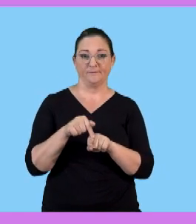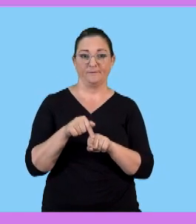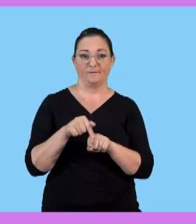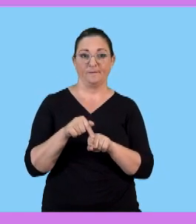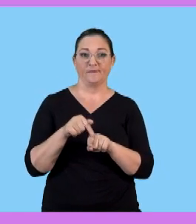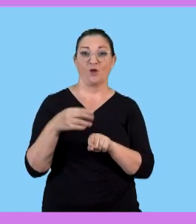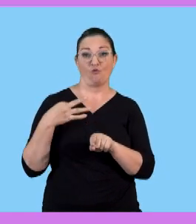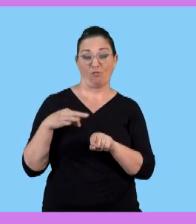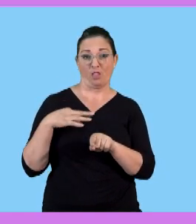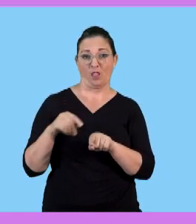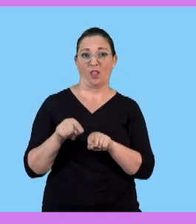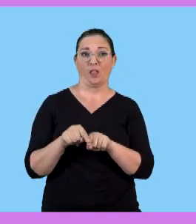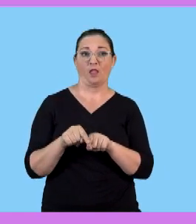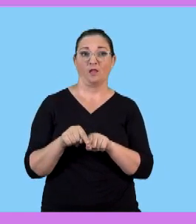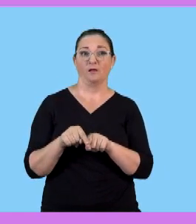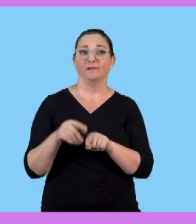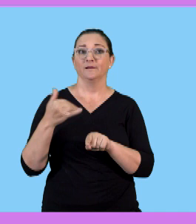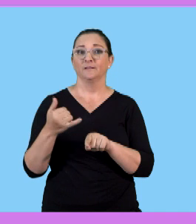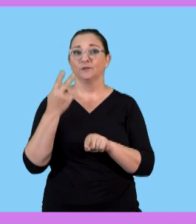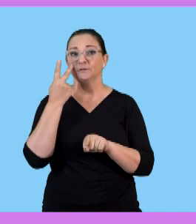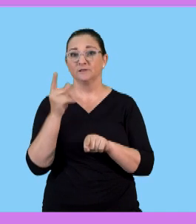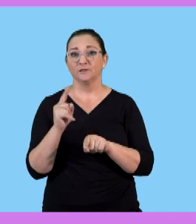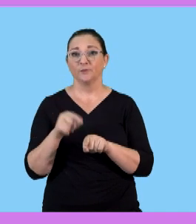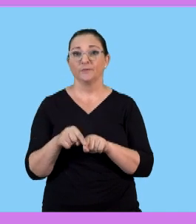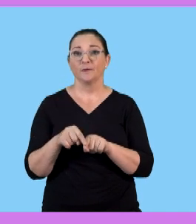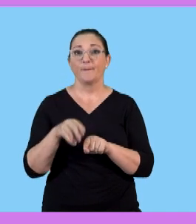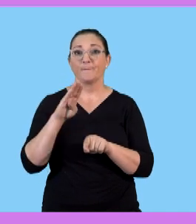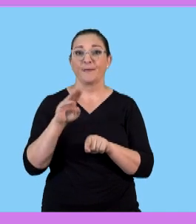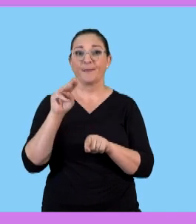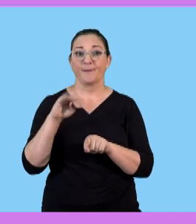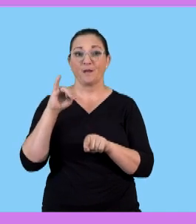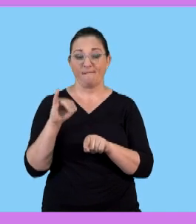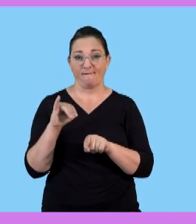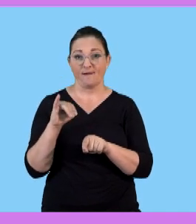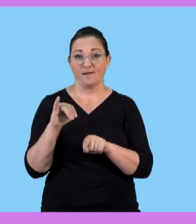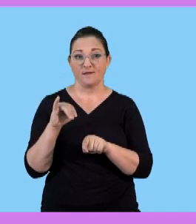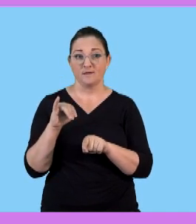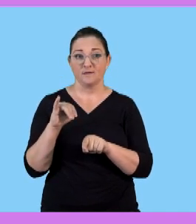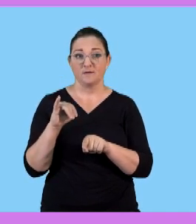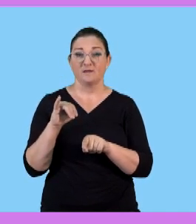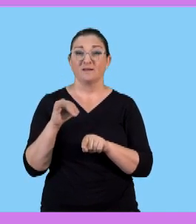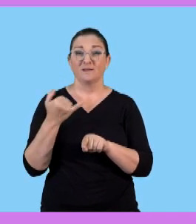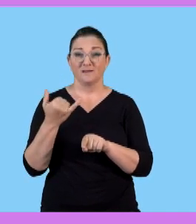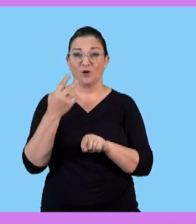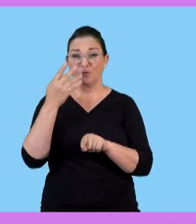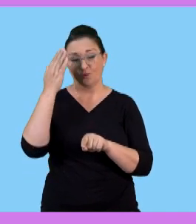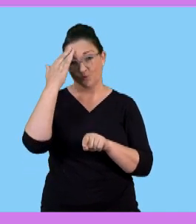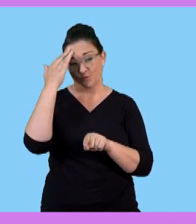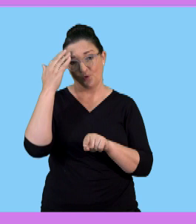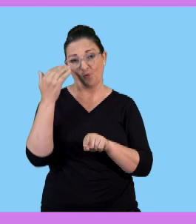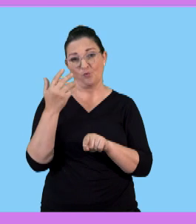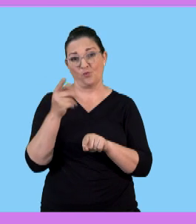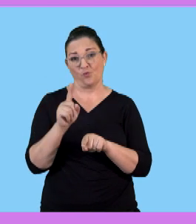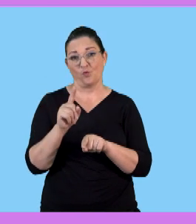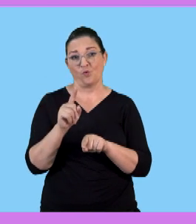So a 15-year-old girl. And then also it says, with a BMI, now looking at what is presented,